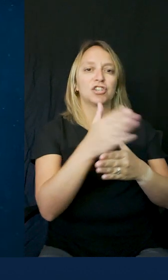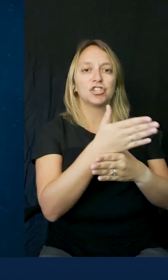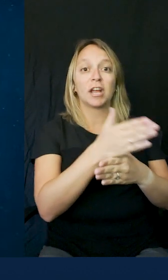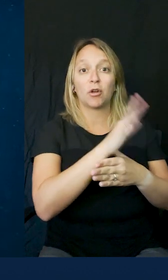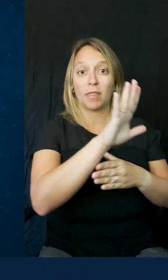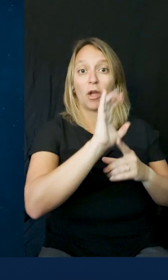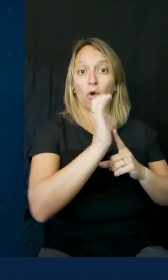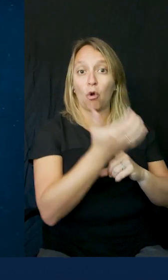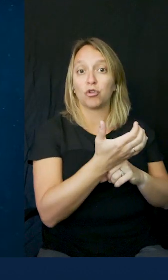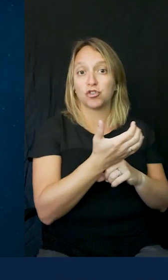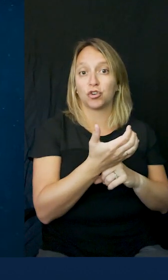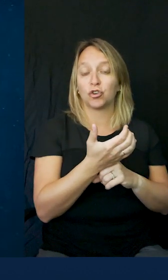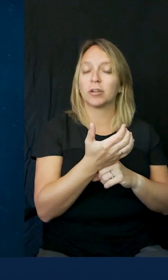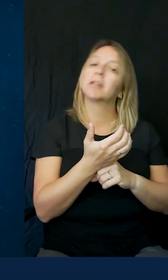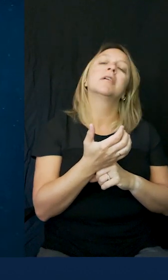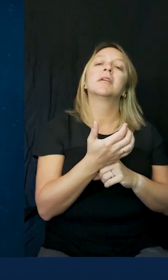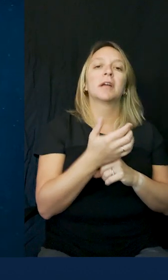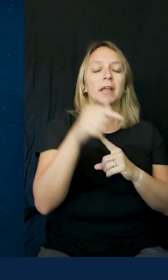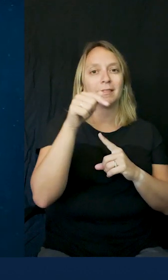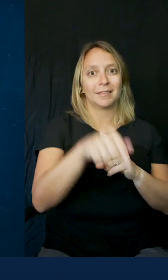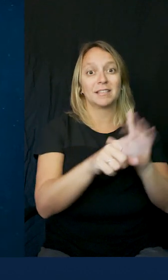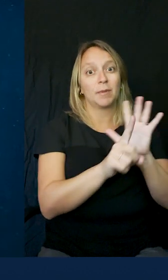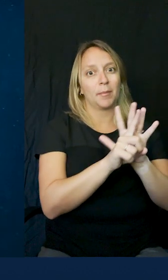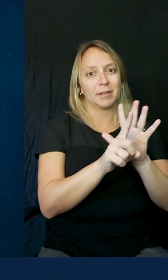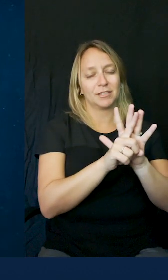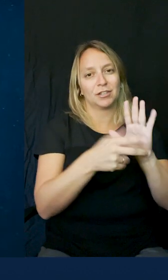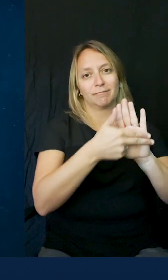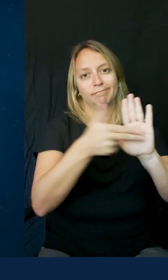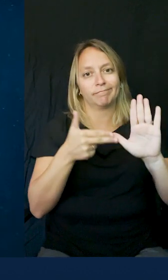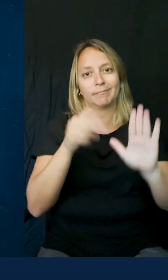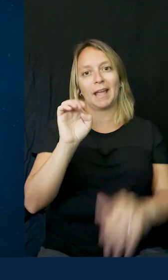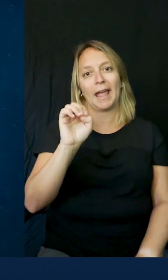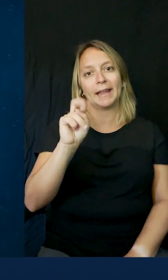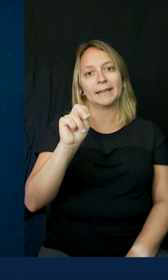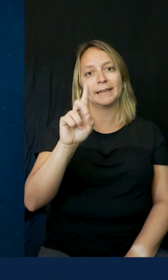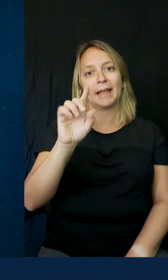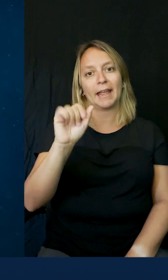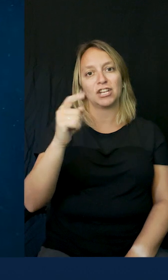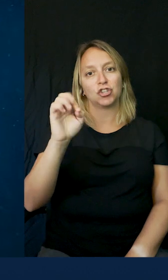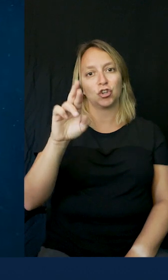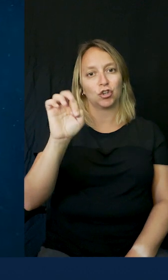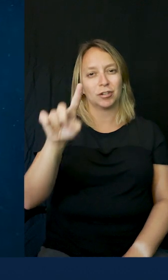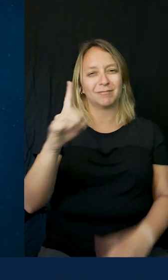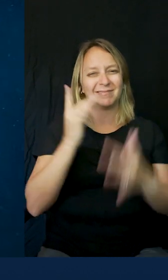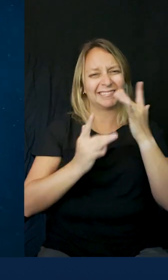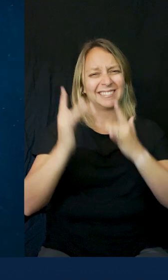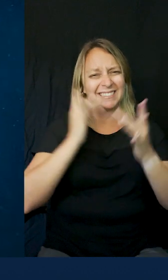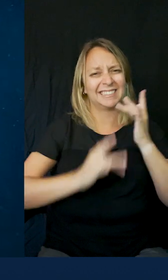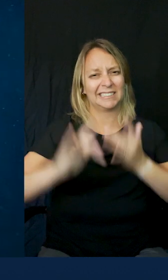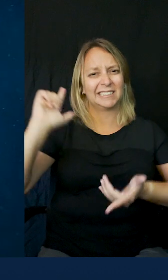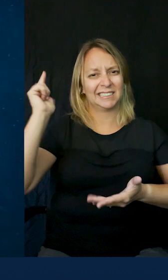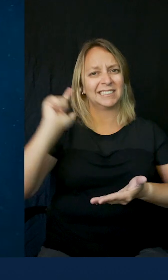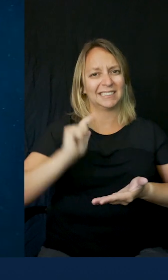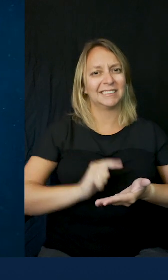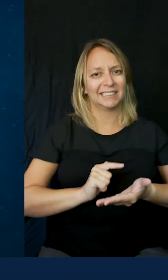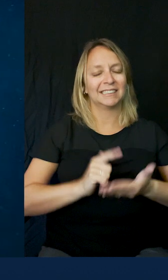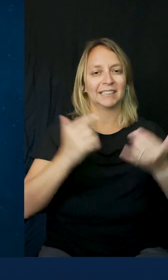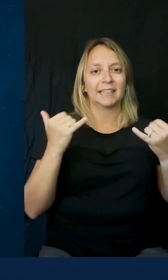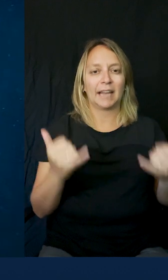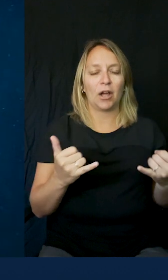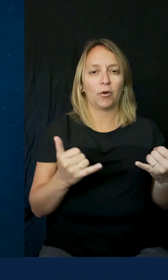research is what led to listing this population as endangered in both the United States and Canada. There are 3 pods, J, K, and